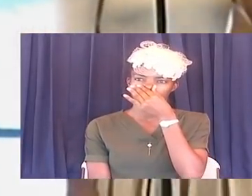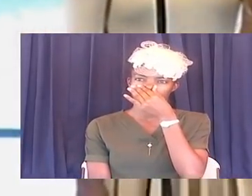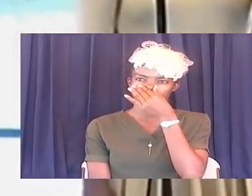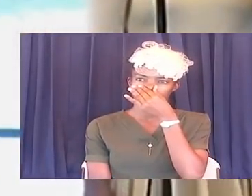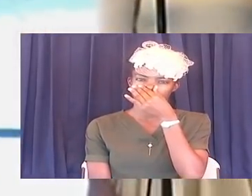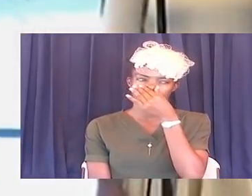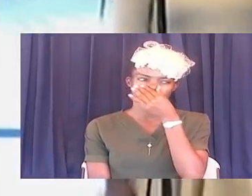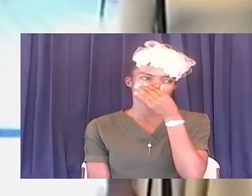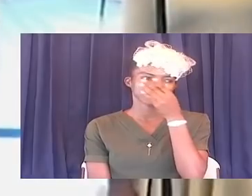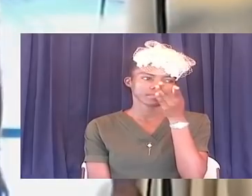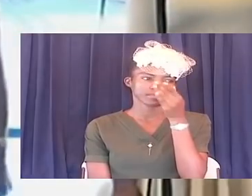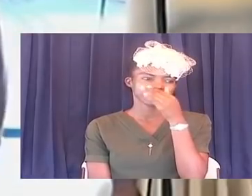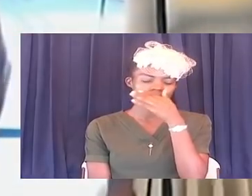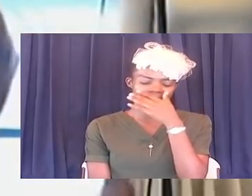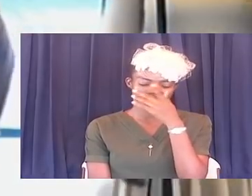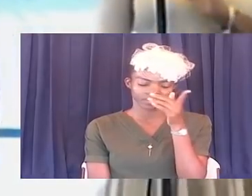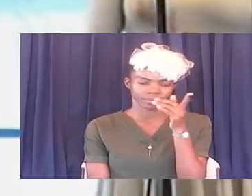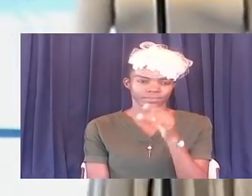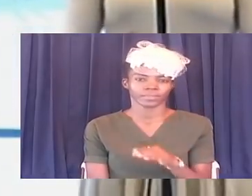other name?